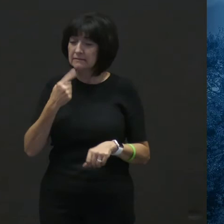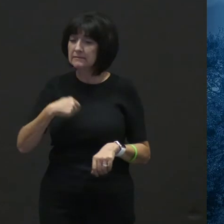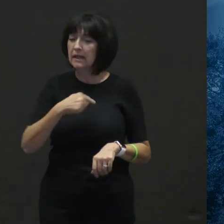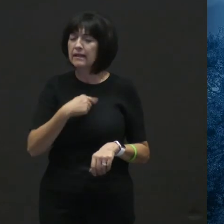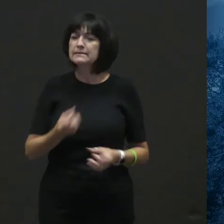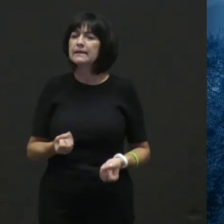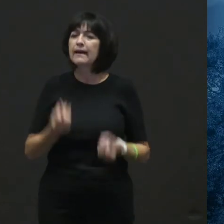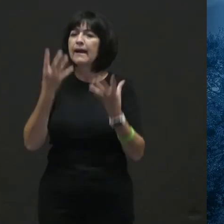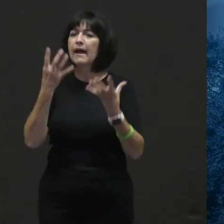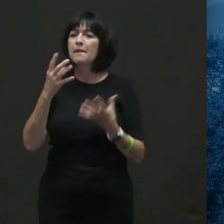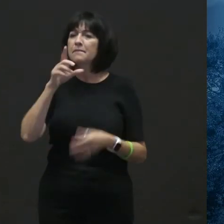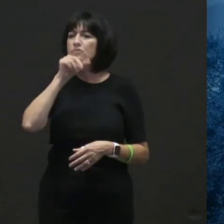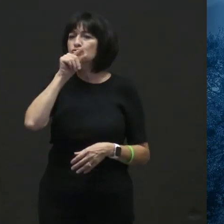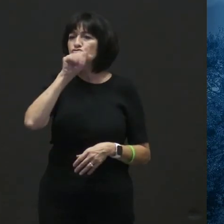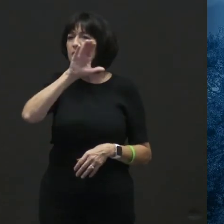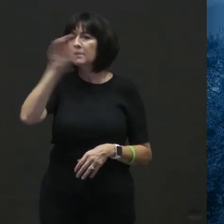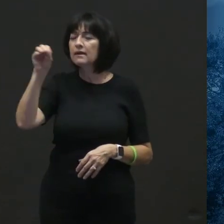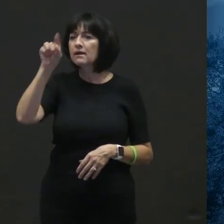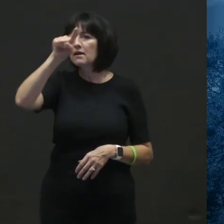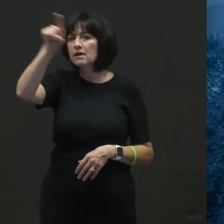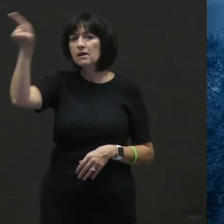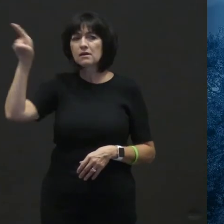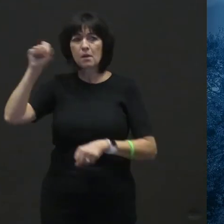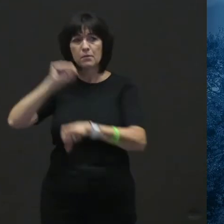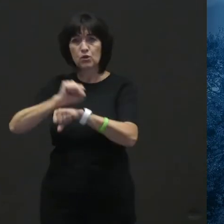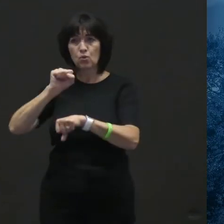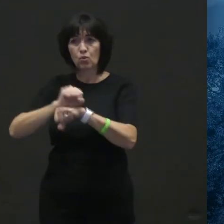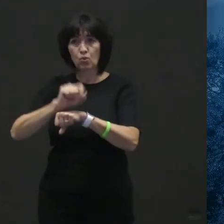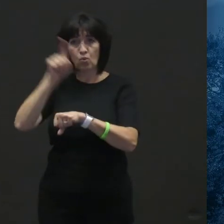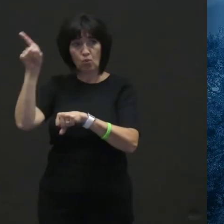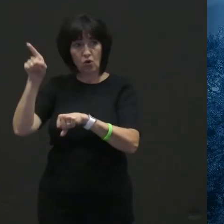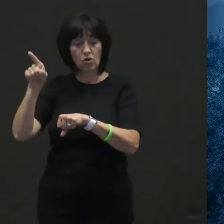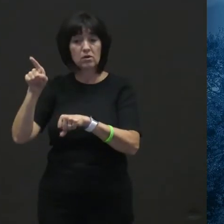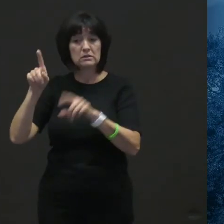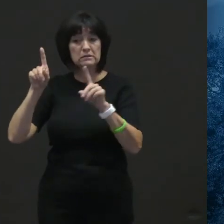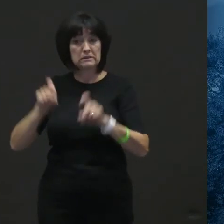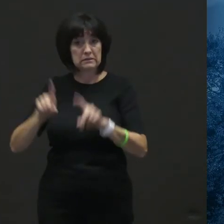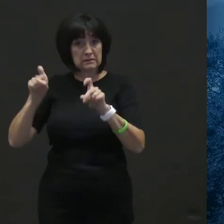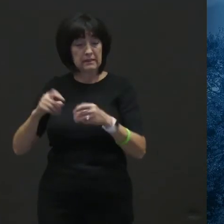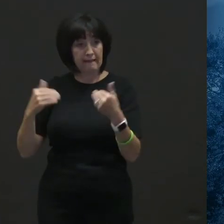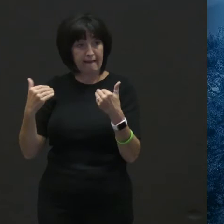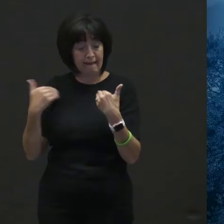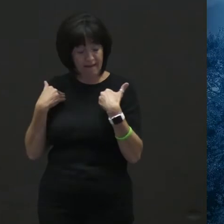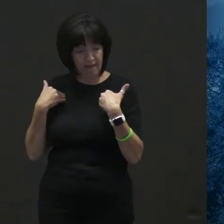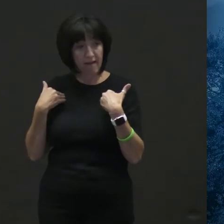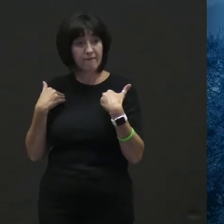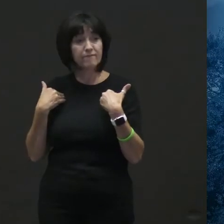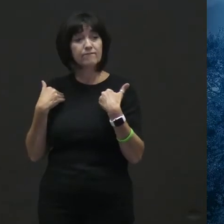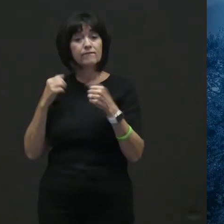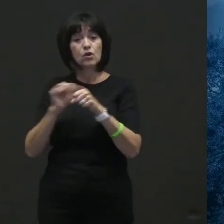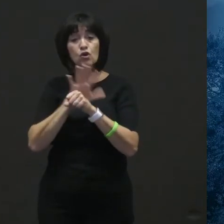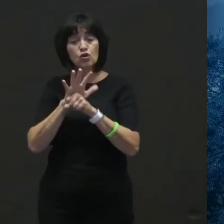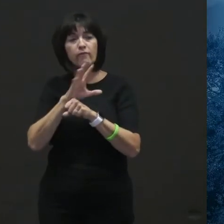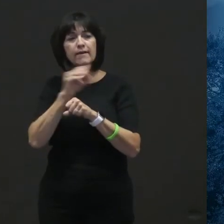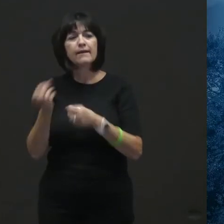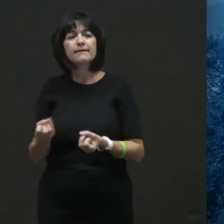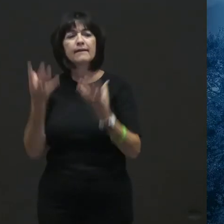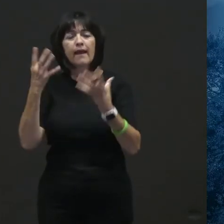time? I don't know that we can say that. I can tell you that I look, and I'll turn it over to Dr.